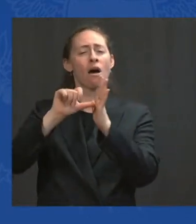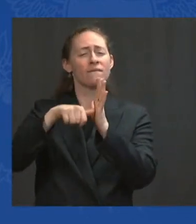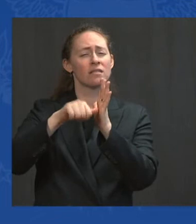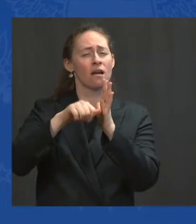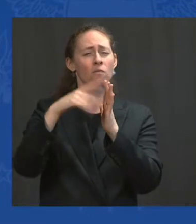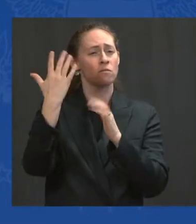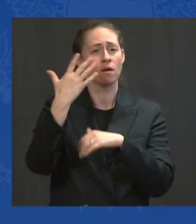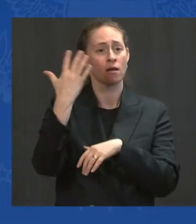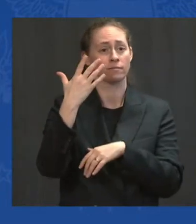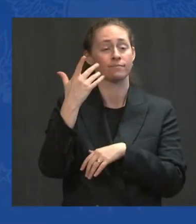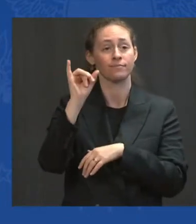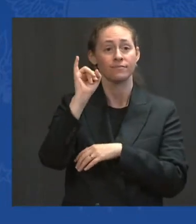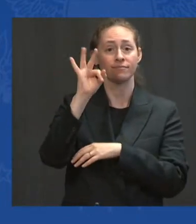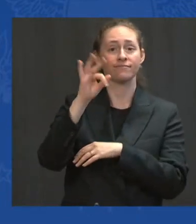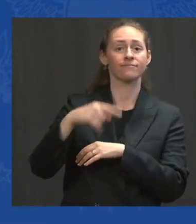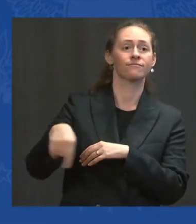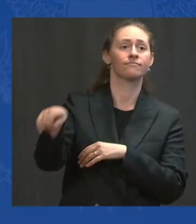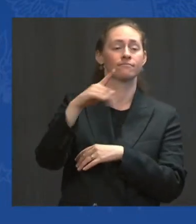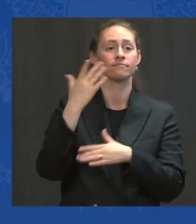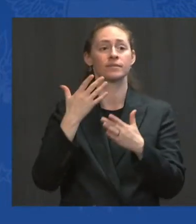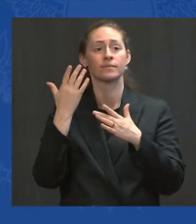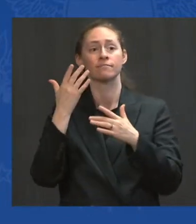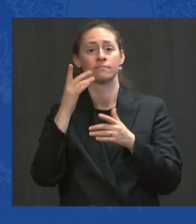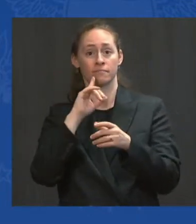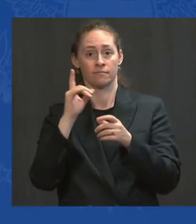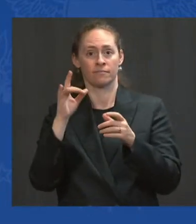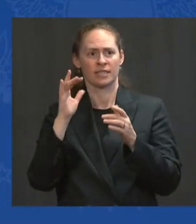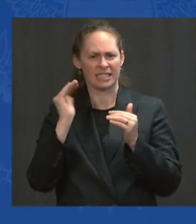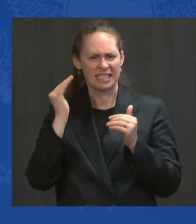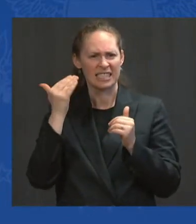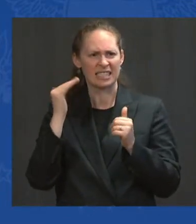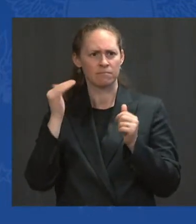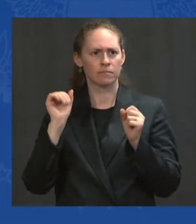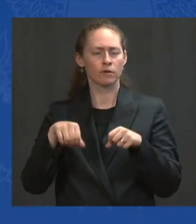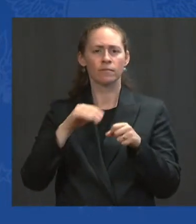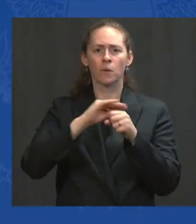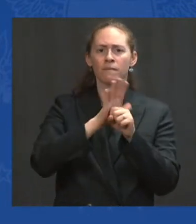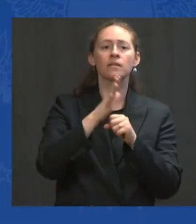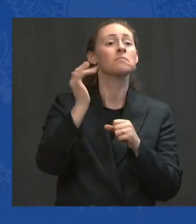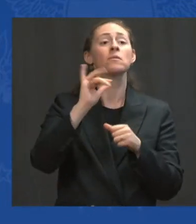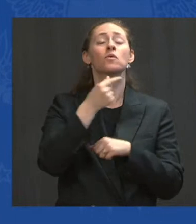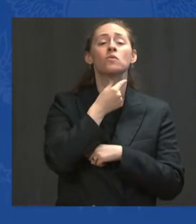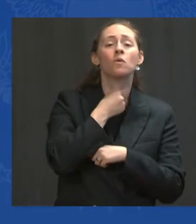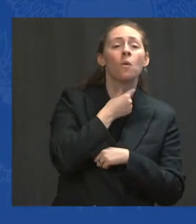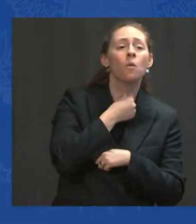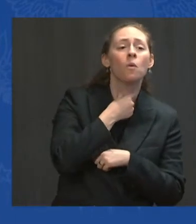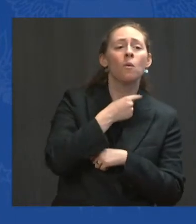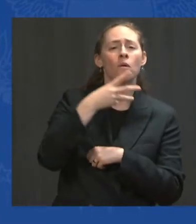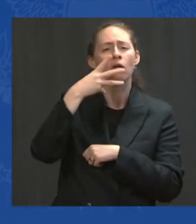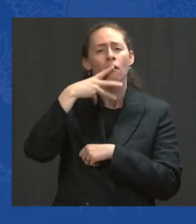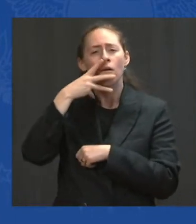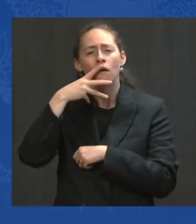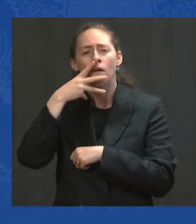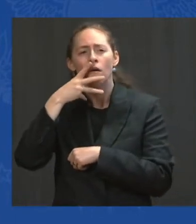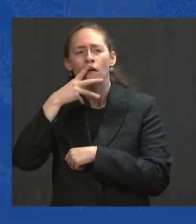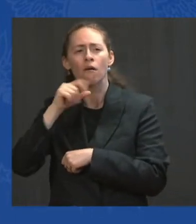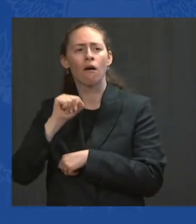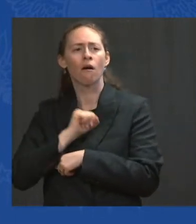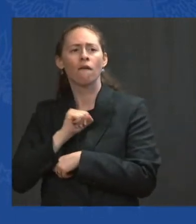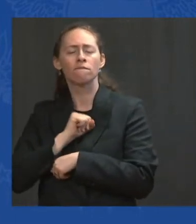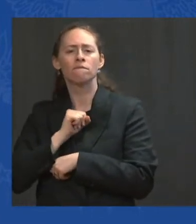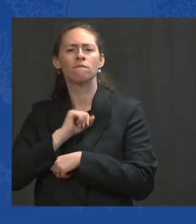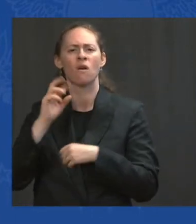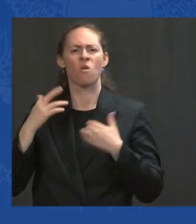could potentially suggest COVID-19, runny nose, sore throat, cough, are typical of upper respiratory symptoms that people